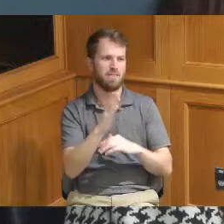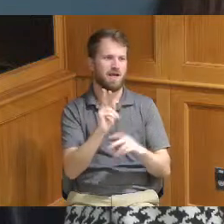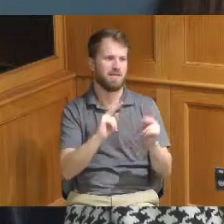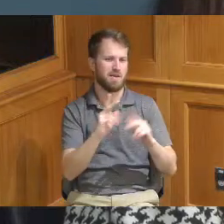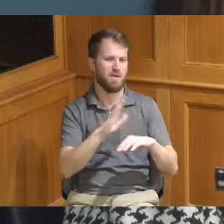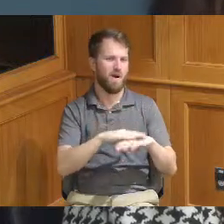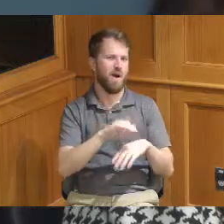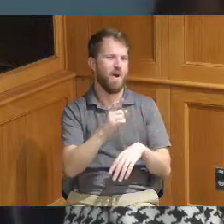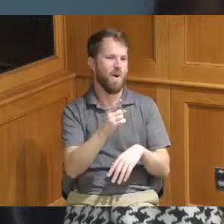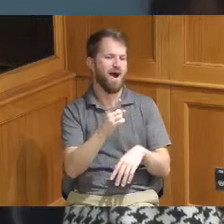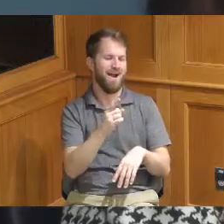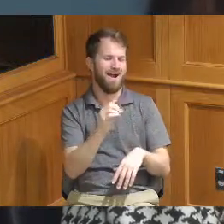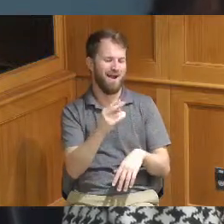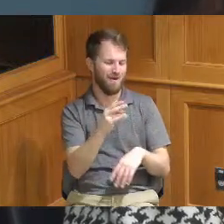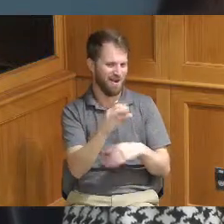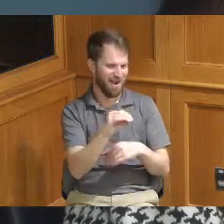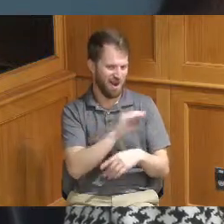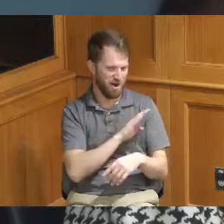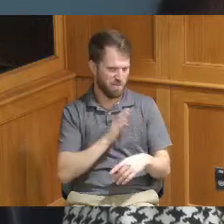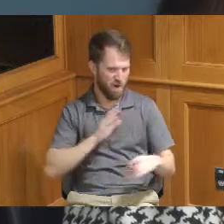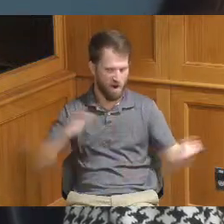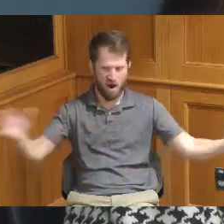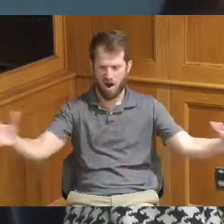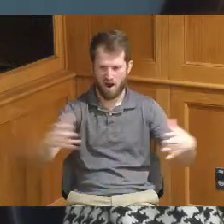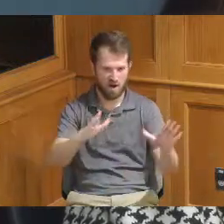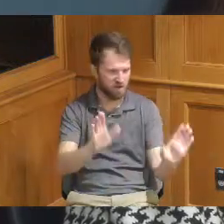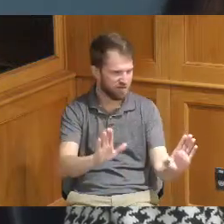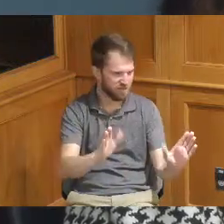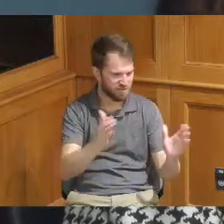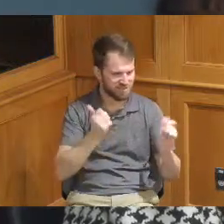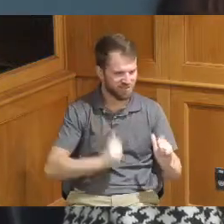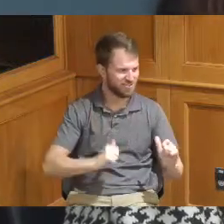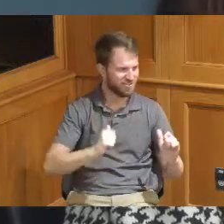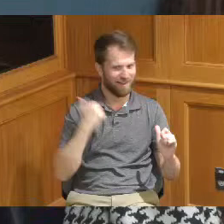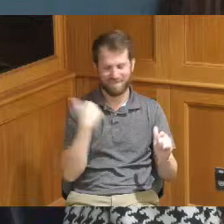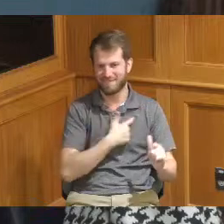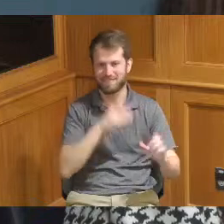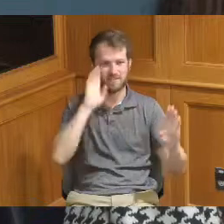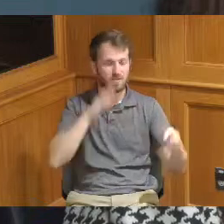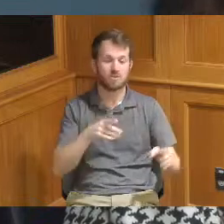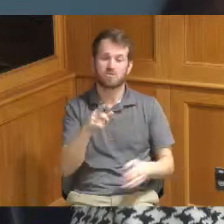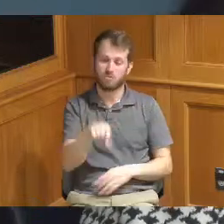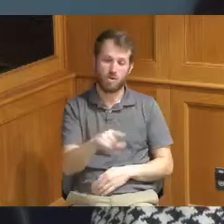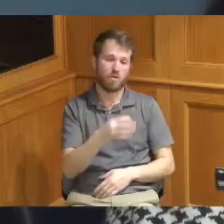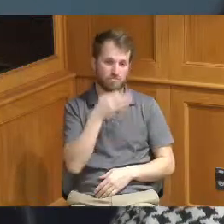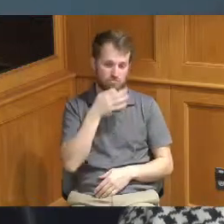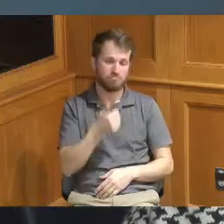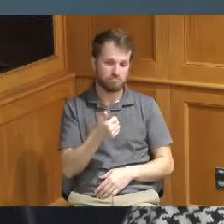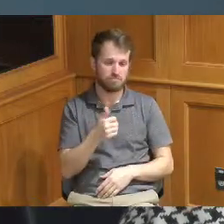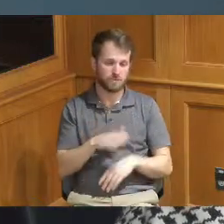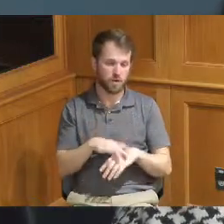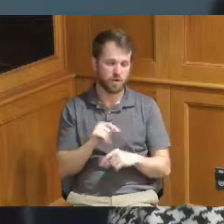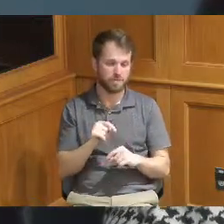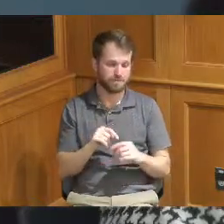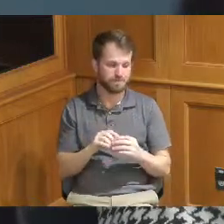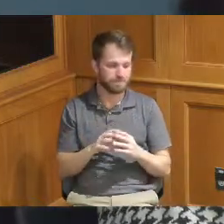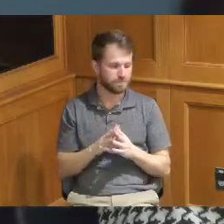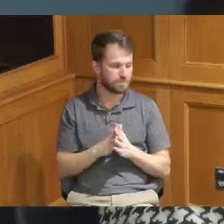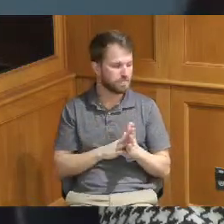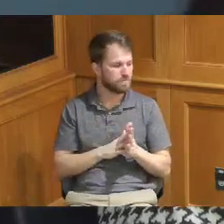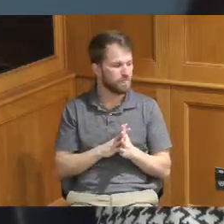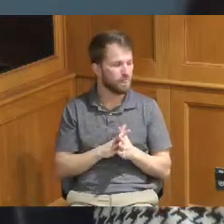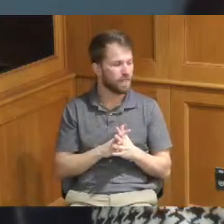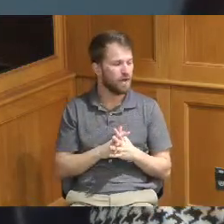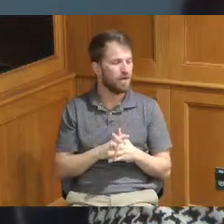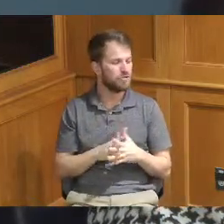Ohio board and trying to keep us focused. And so you guys were good with that. And so we